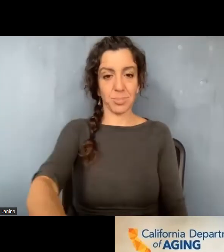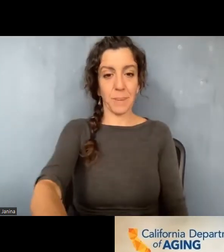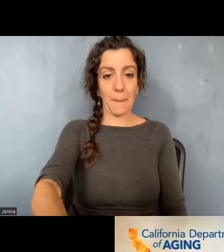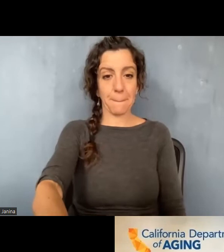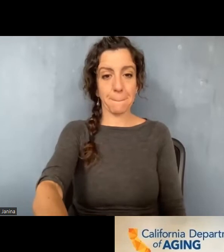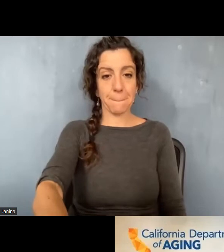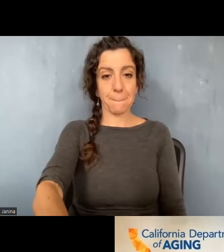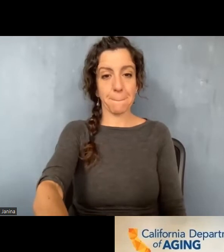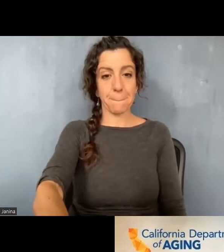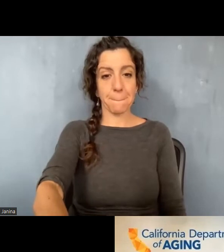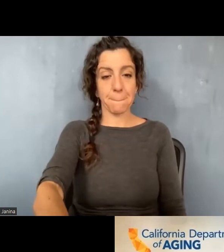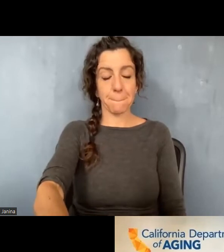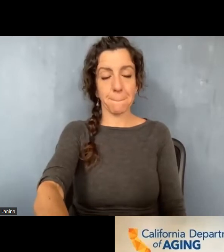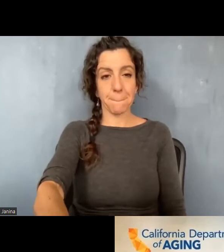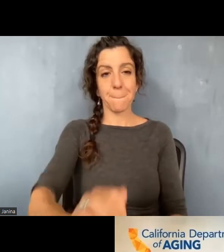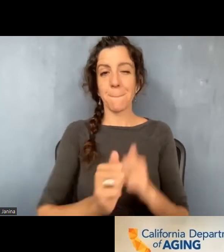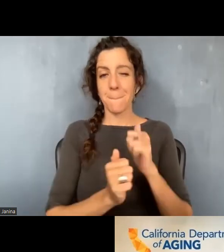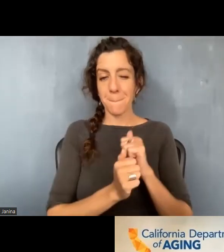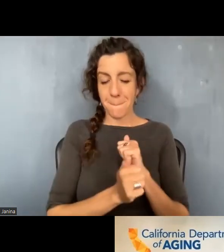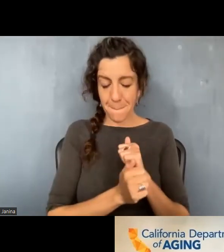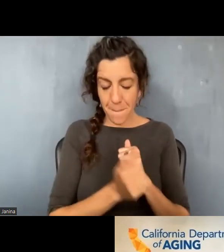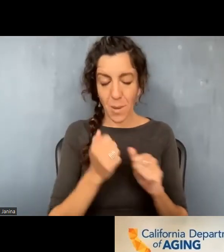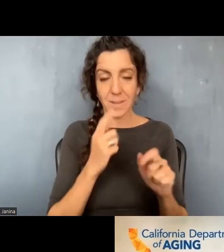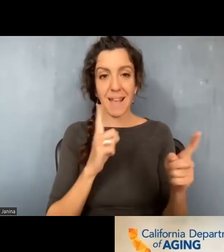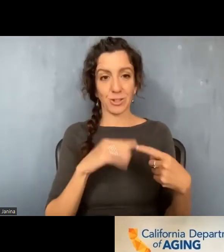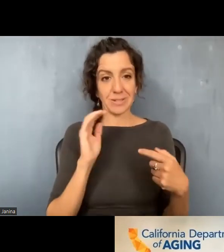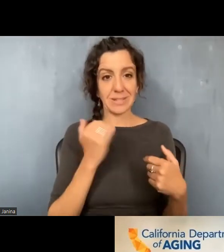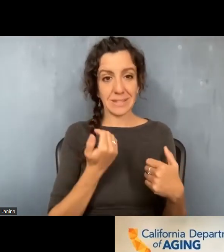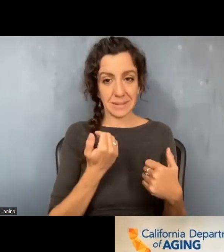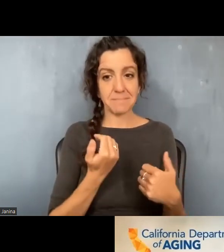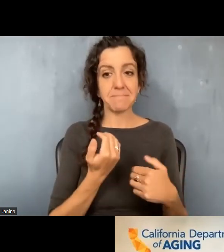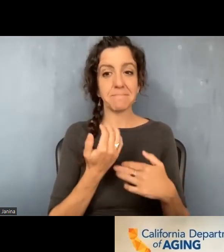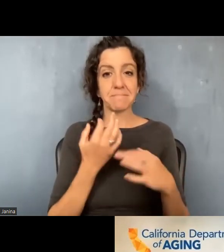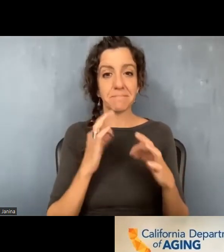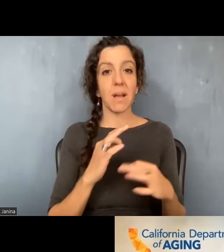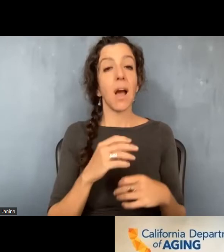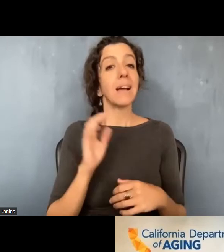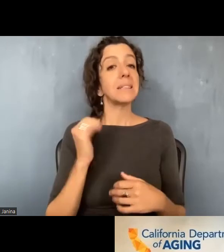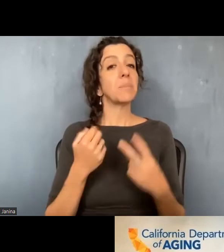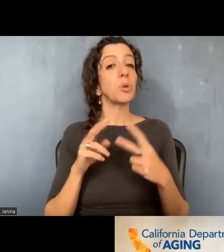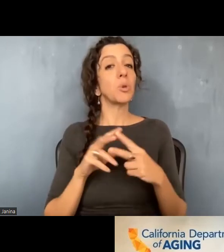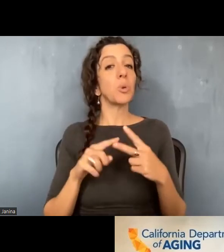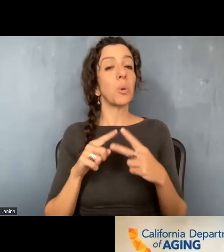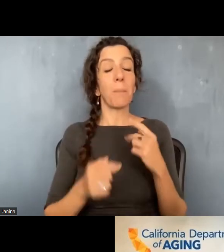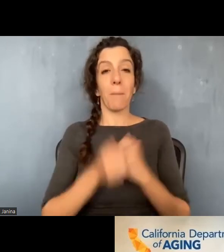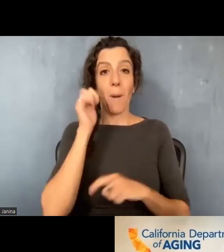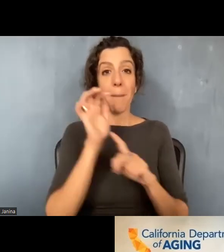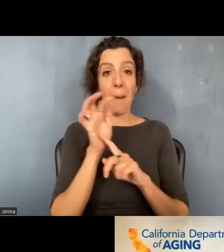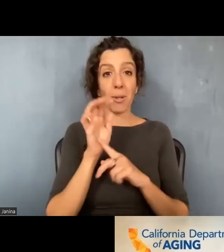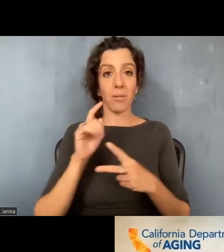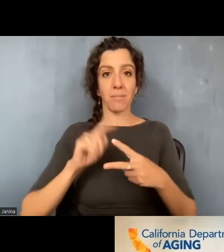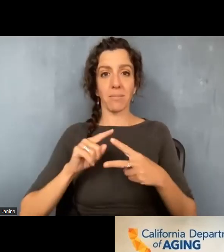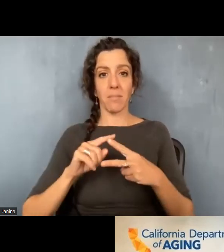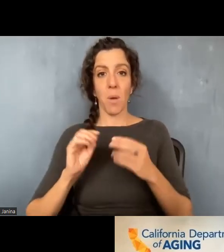Looks like we've got most of the answers for the poll, and it looks like the 2 themes that are really coming out is more